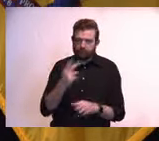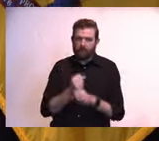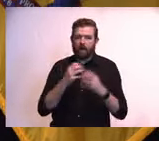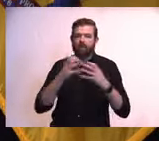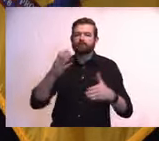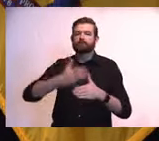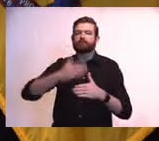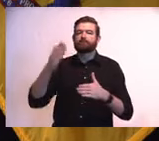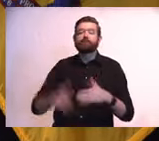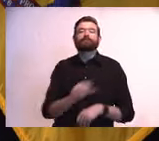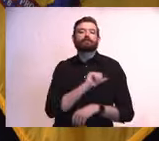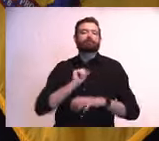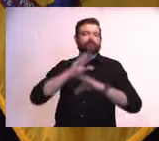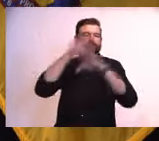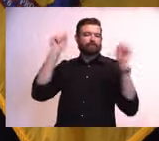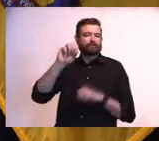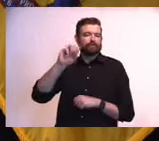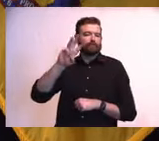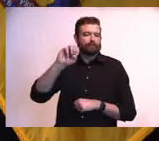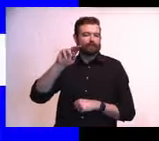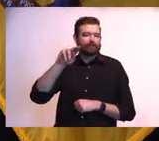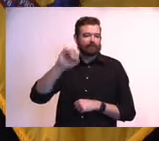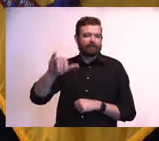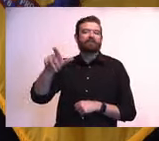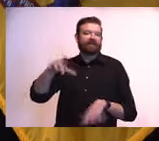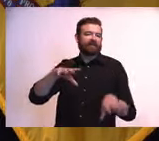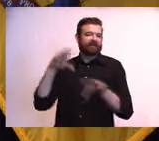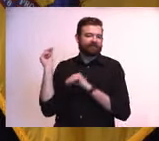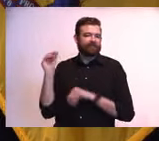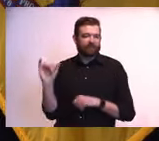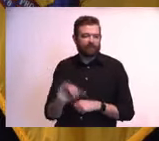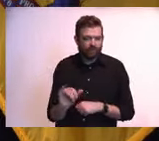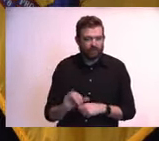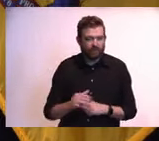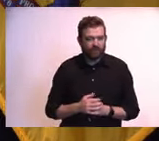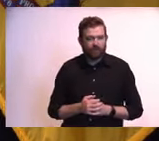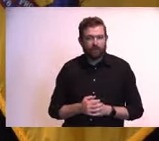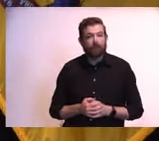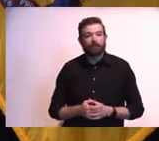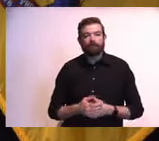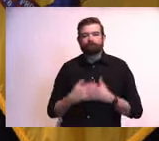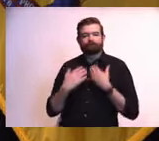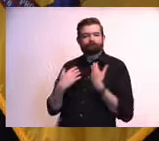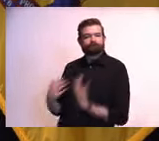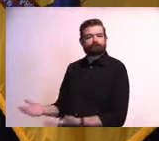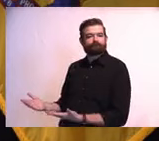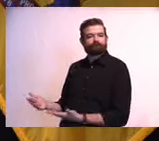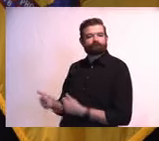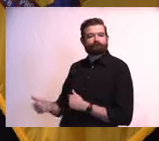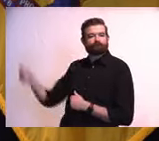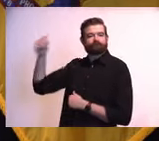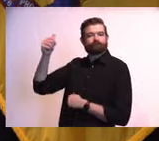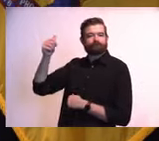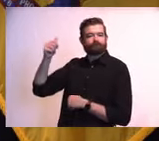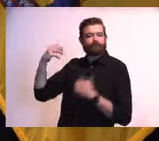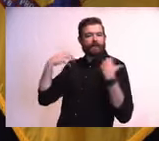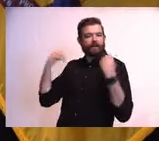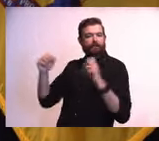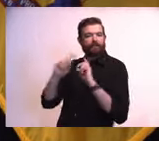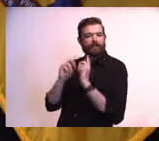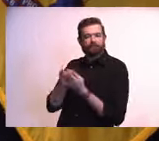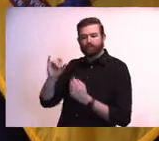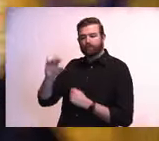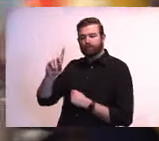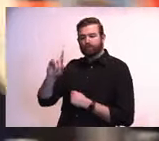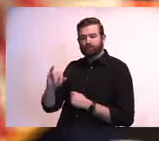Steve Sweeney. With that, please help me welcome a woman who needs no introduction, the Commissioner of the Department of Health, Judy